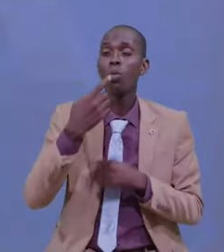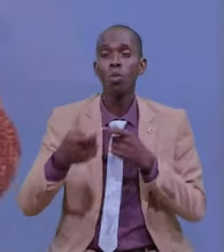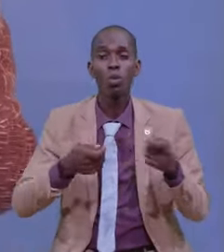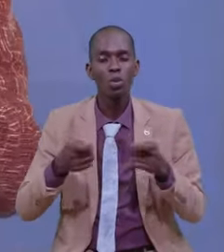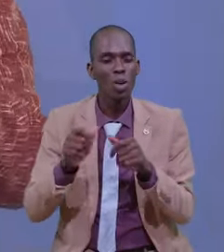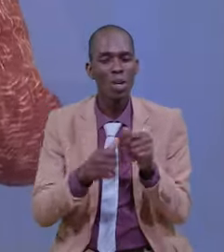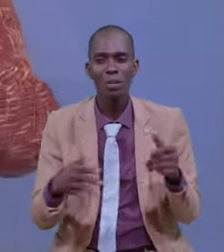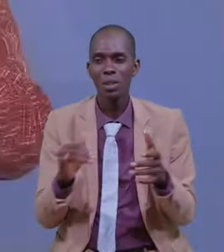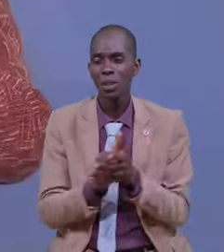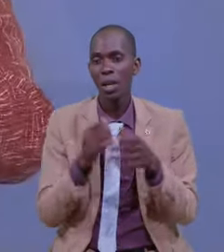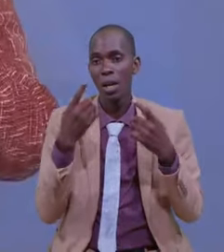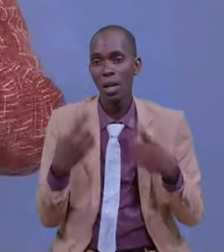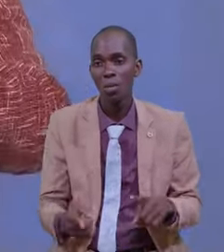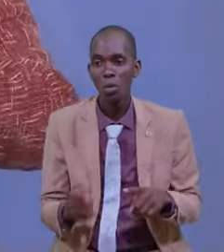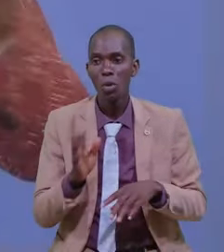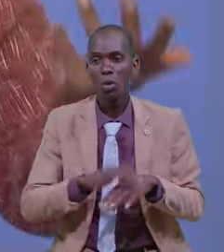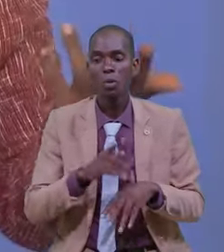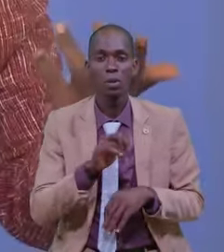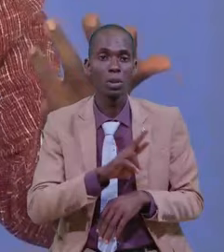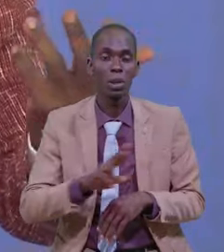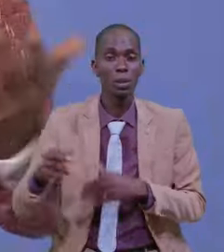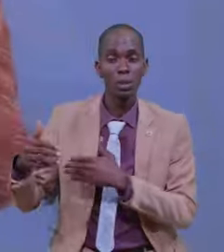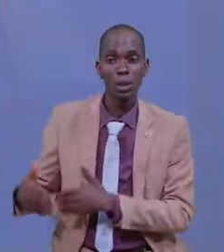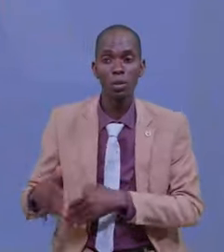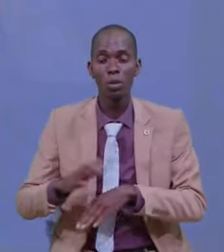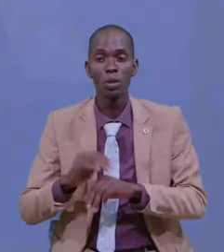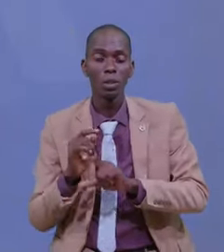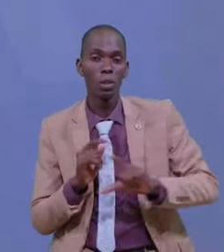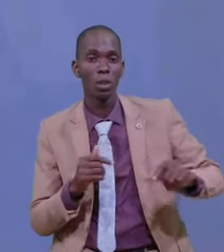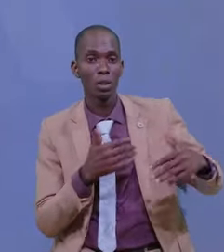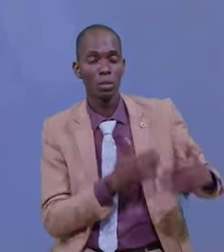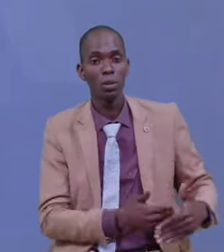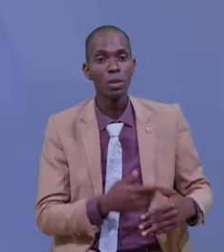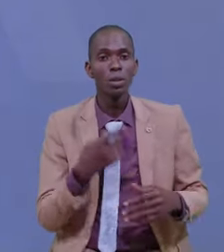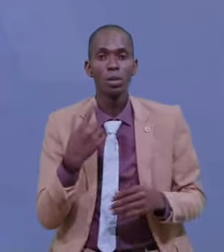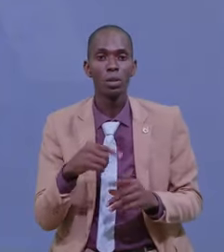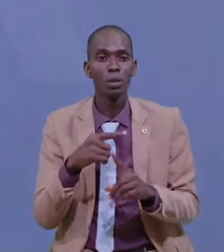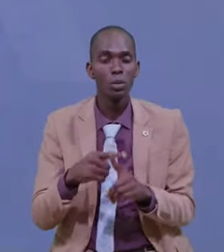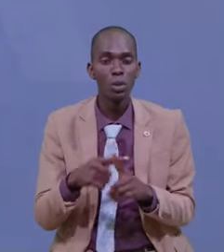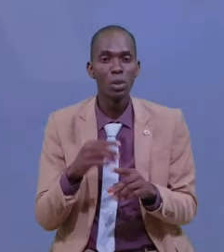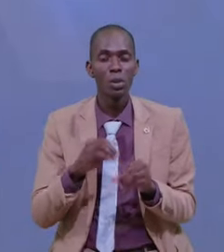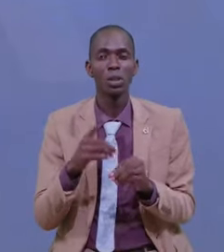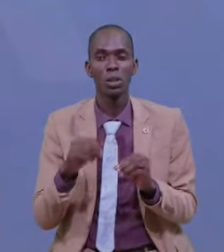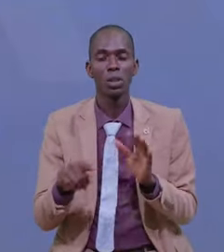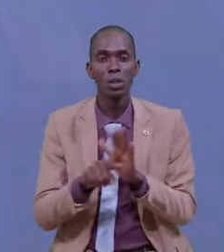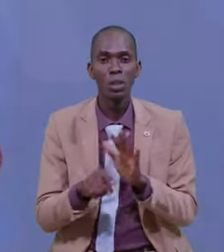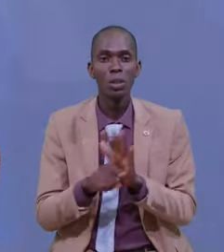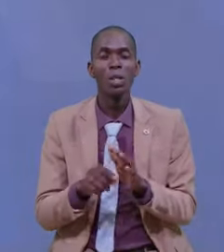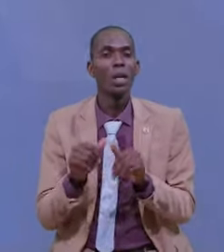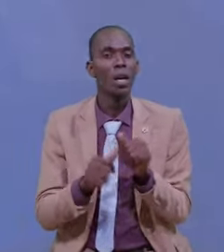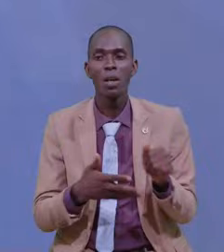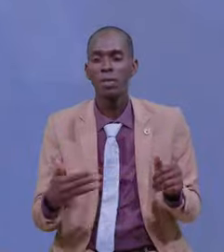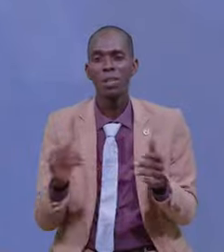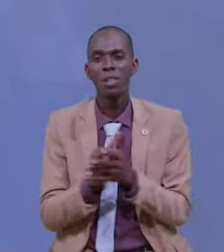happened on the right side, on the left side, in the positive, in the negative. Everything that